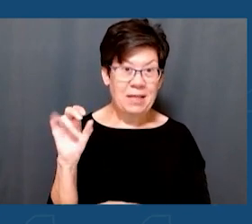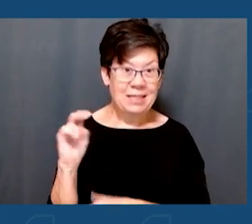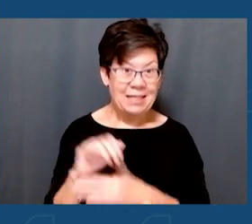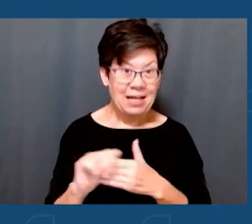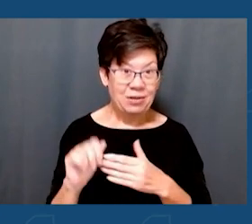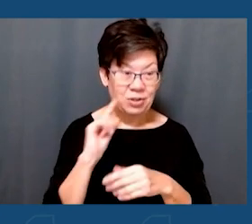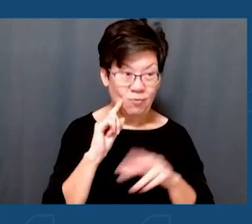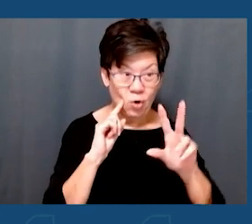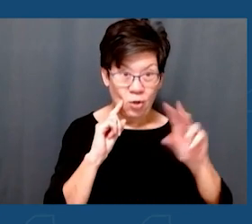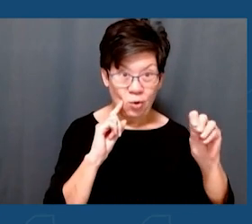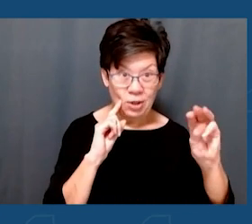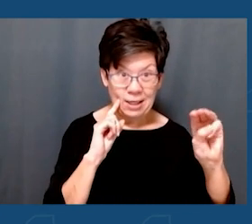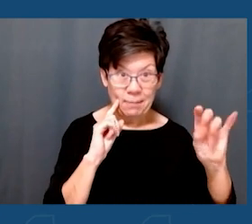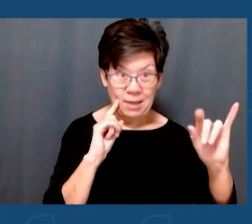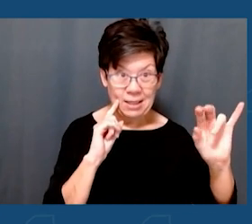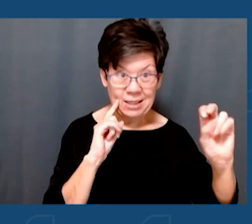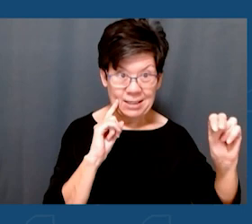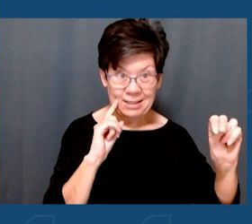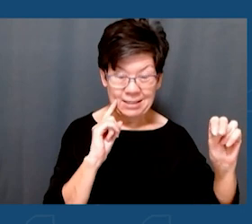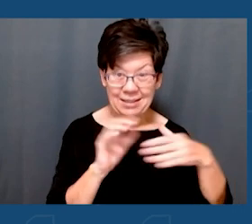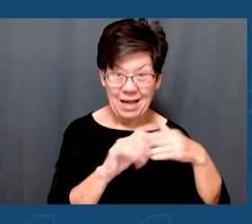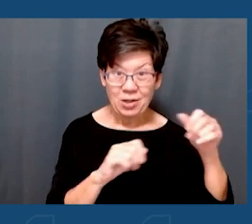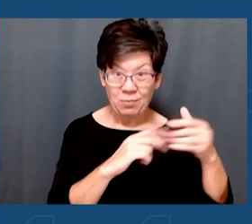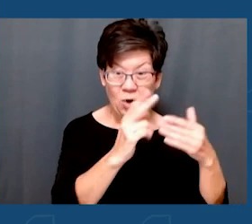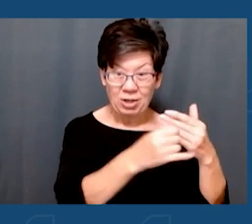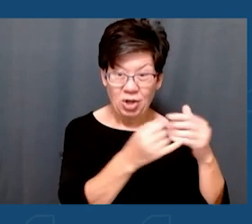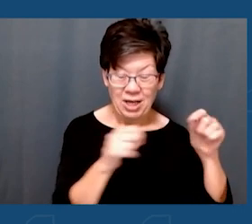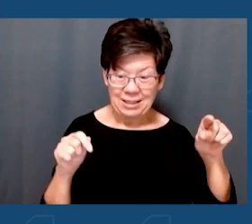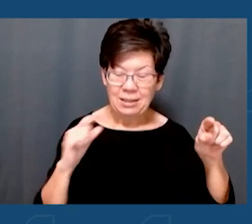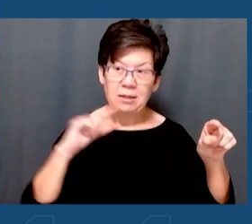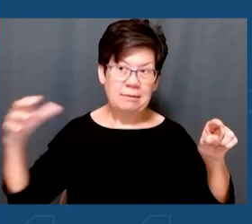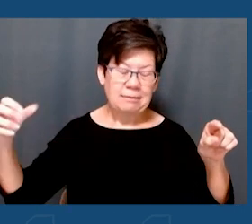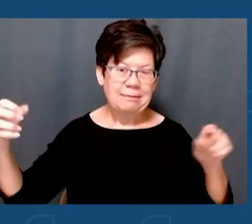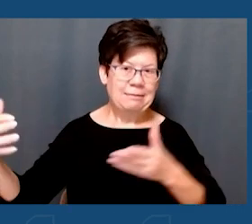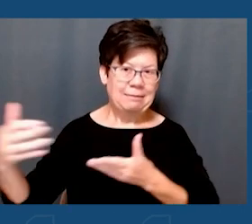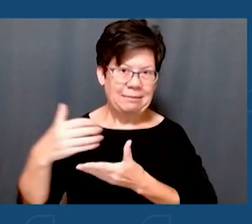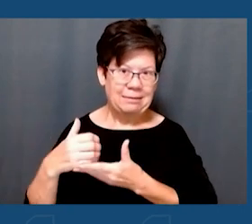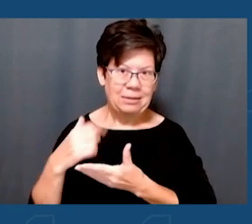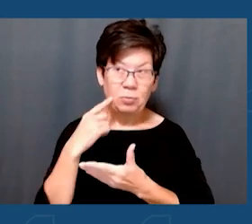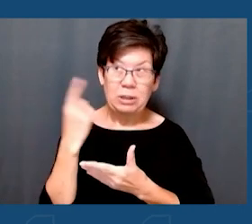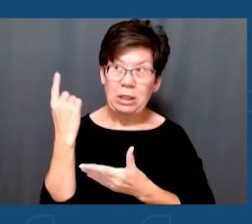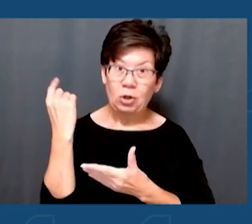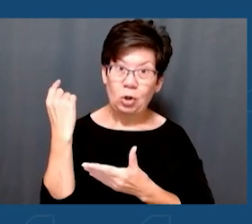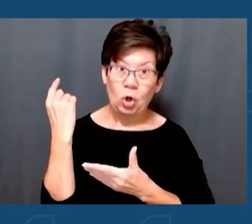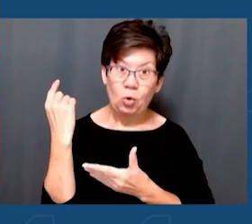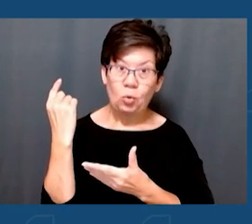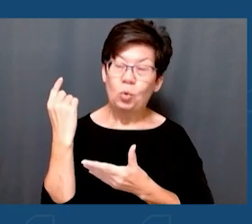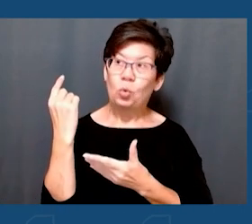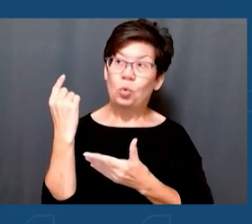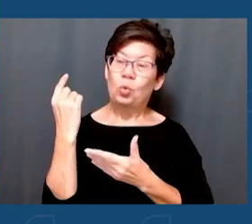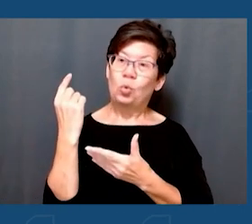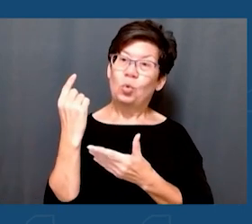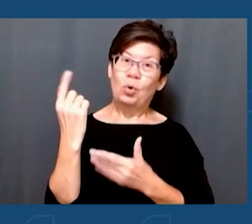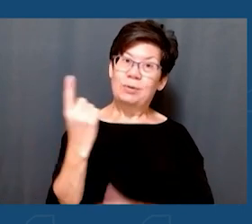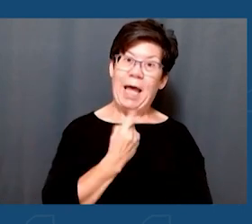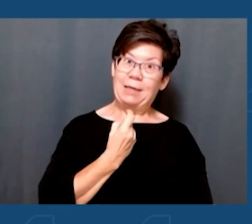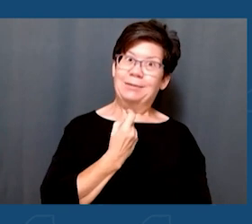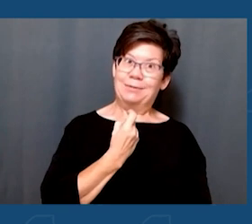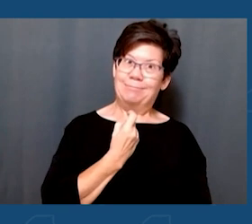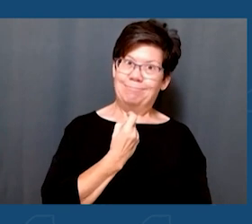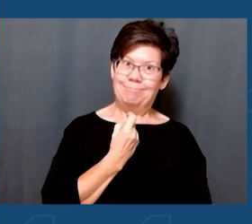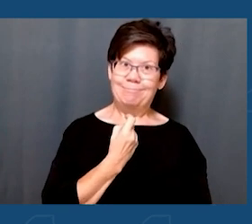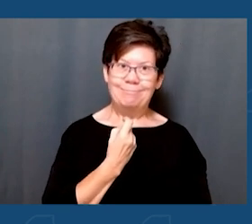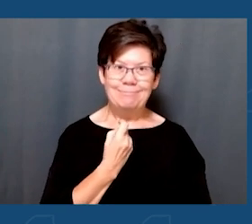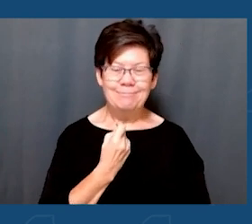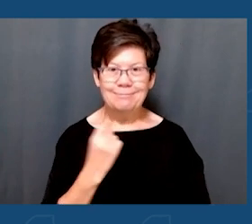million project. It was just a year ago when I got asked, rather assertively, by Tim